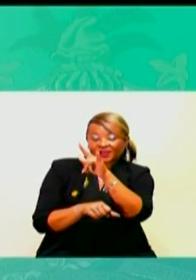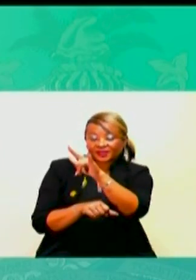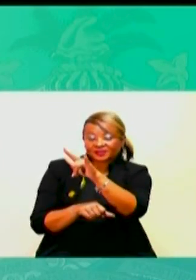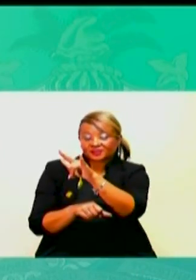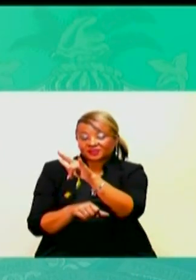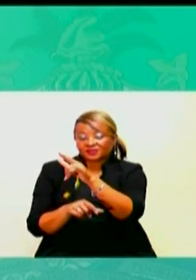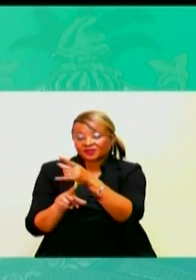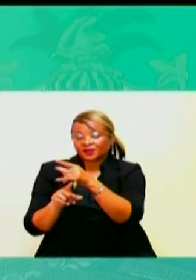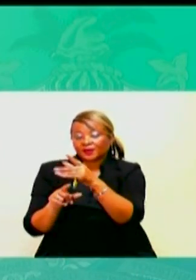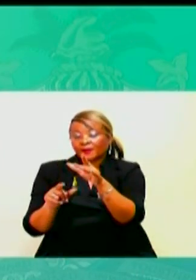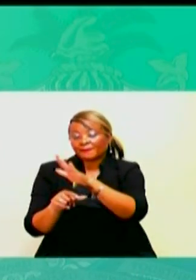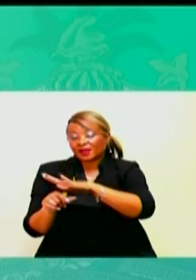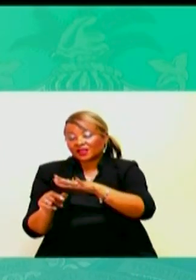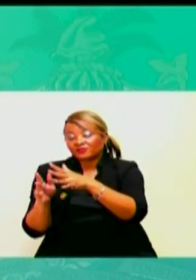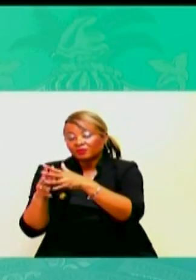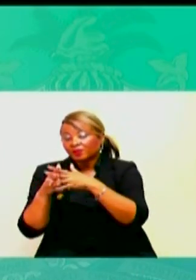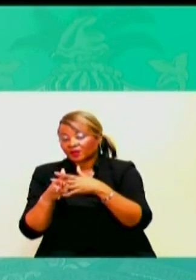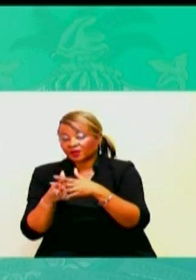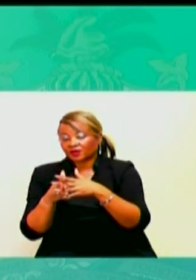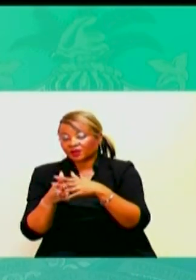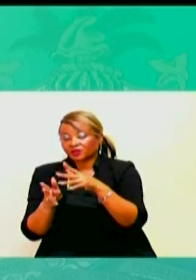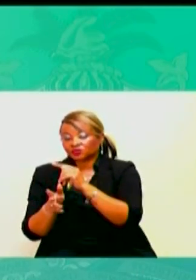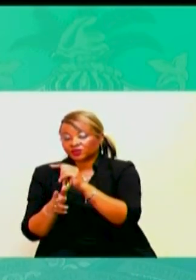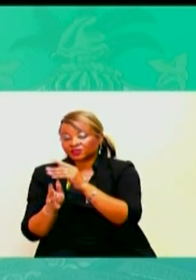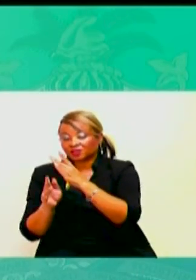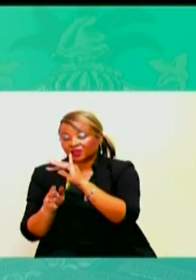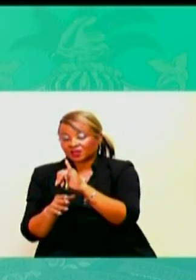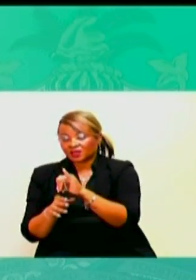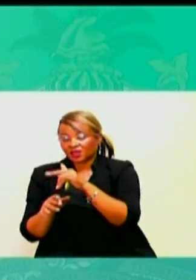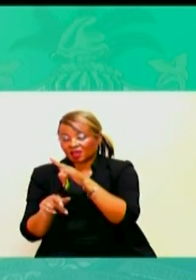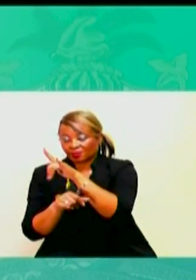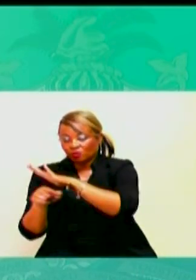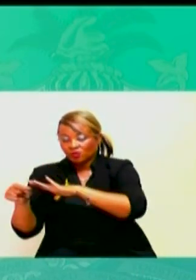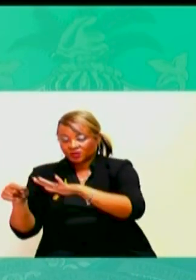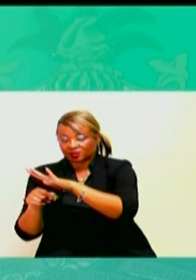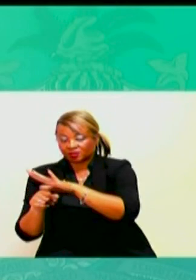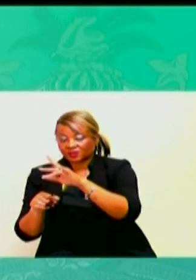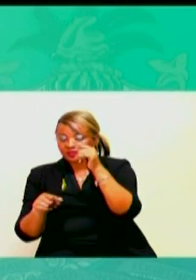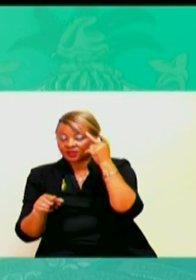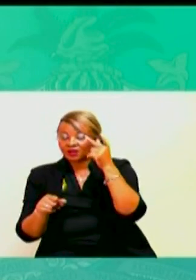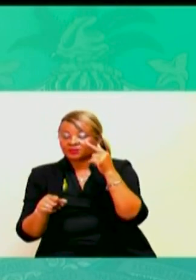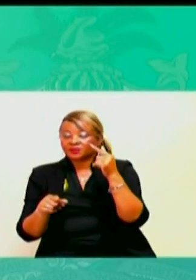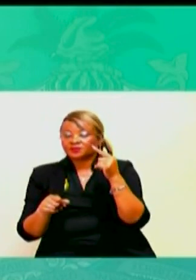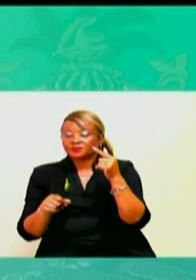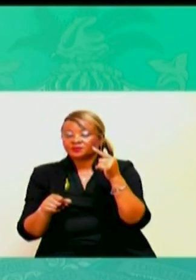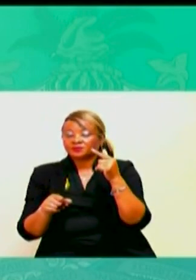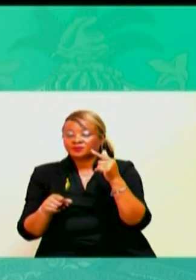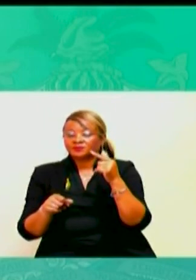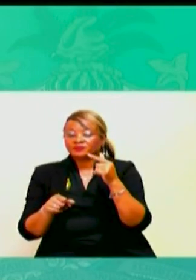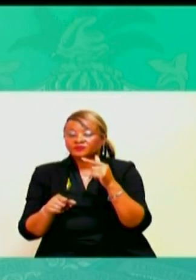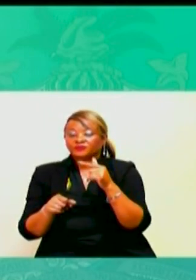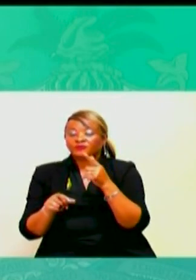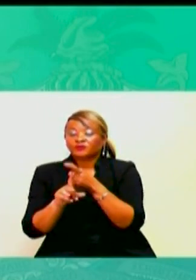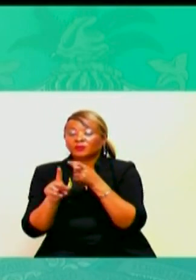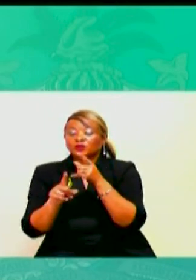the United States, daily at Treasure Key Airport. The government official operates from a trailer.